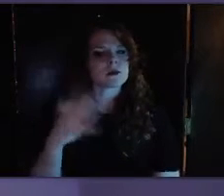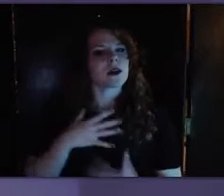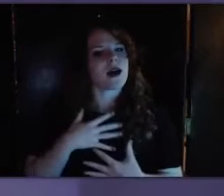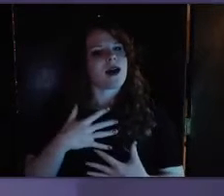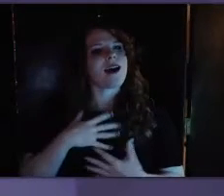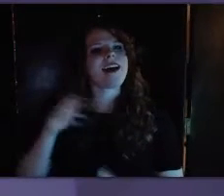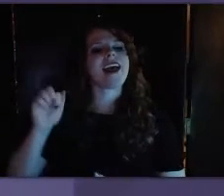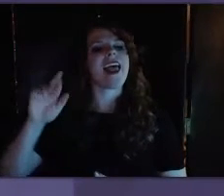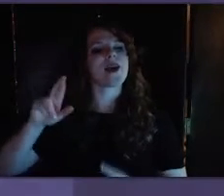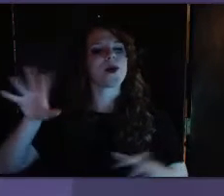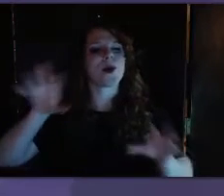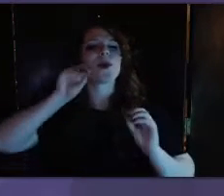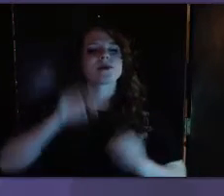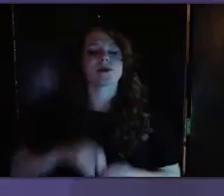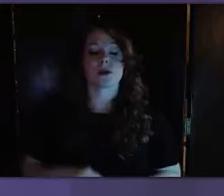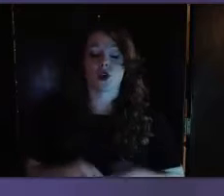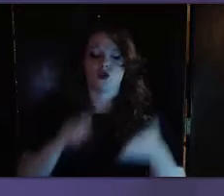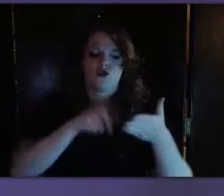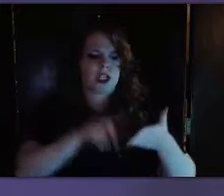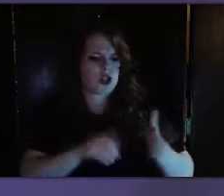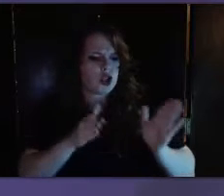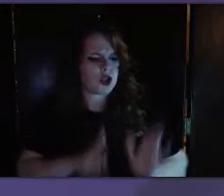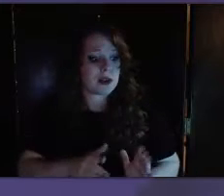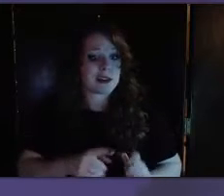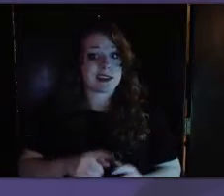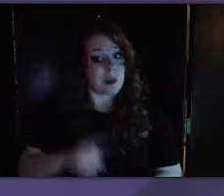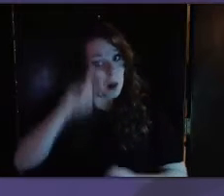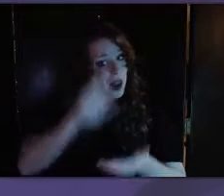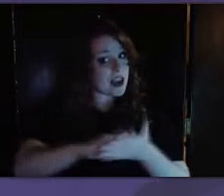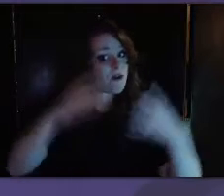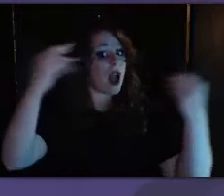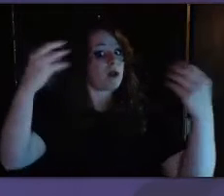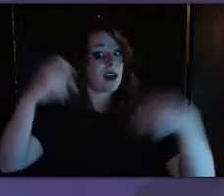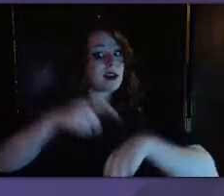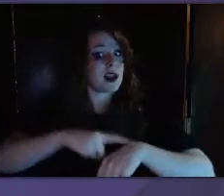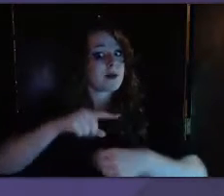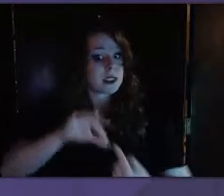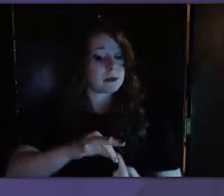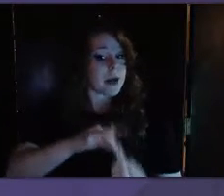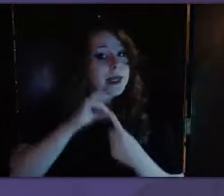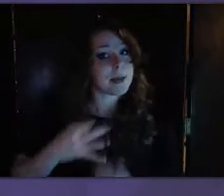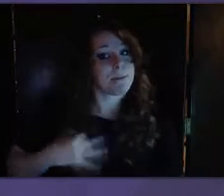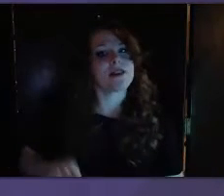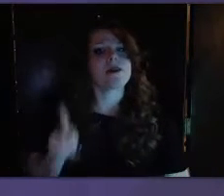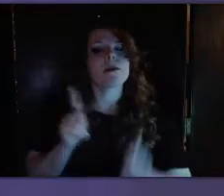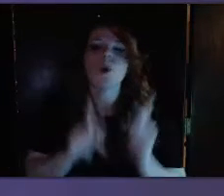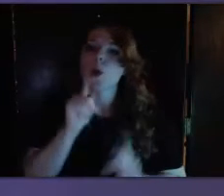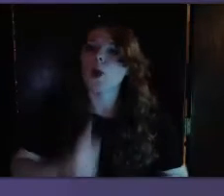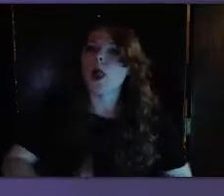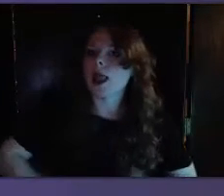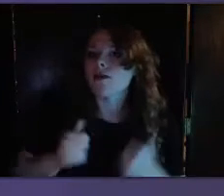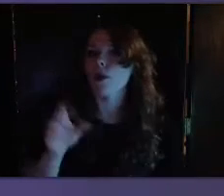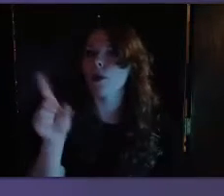fresh air. Question 3. Researchers believe outdoor time has especially benefited people who live